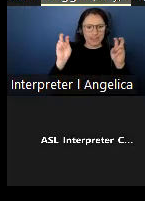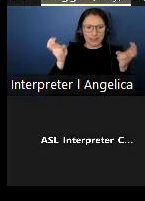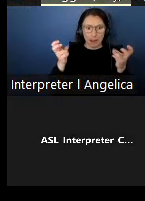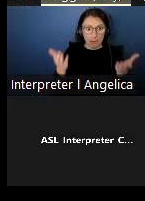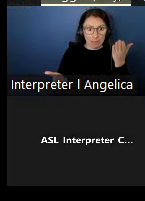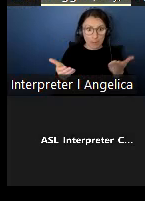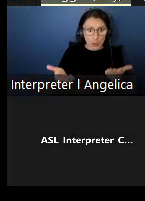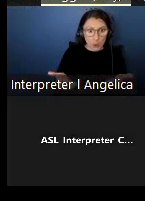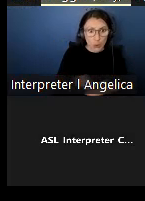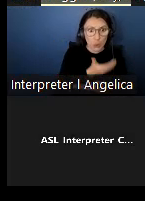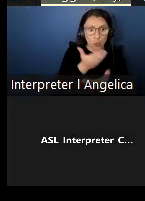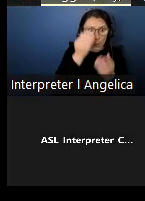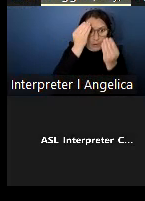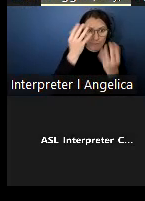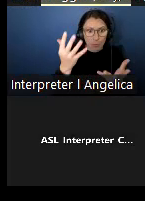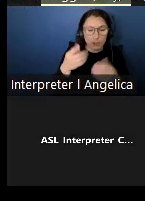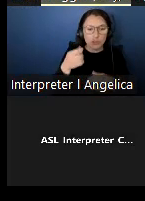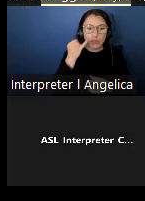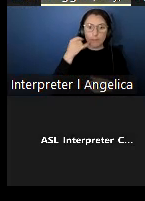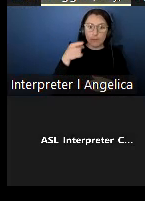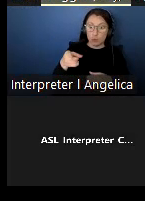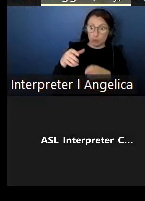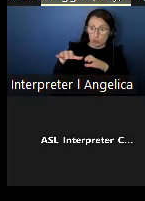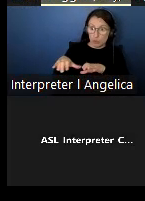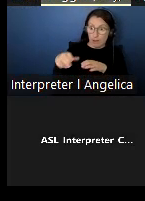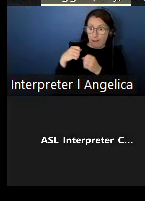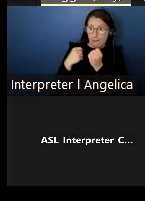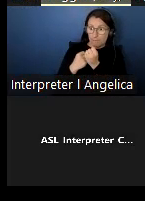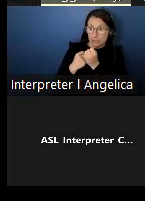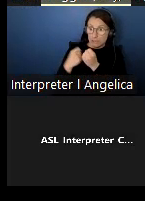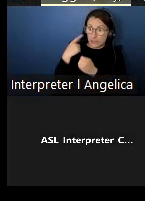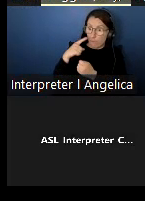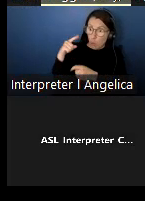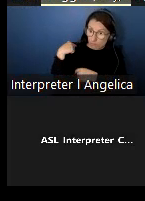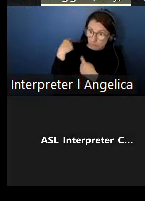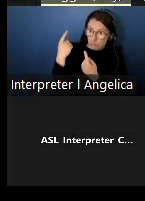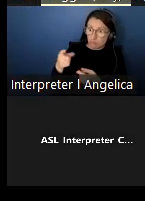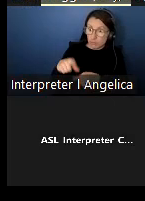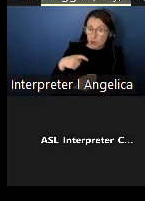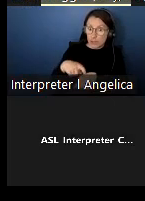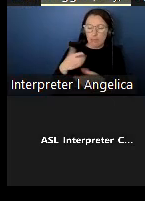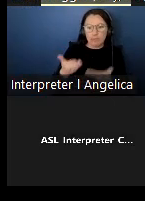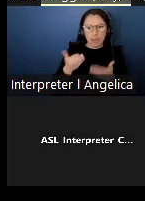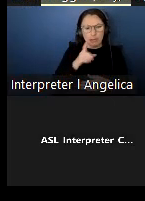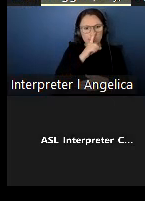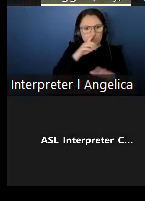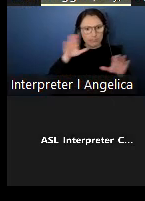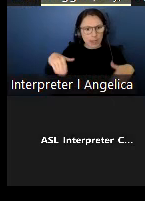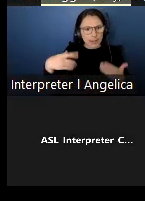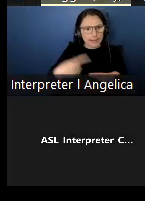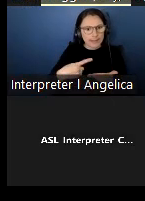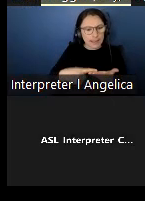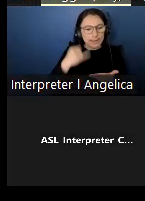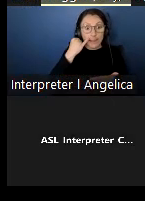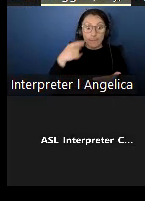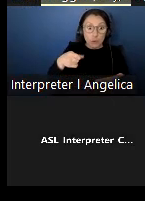you. If you have been doing advocacy for a while, this may not be something that you've discussed before. And if you are